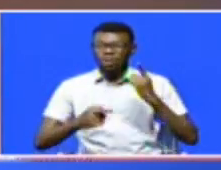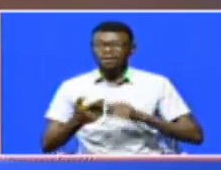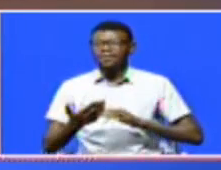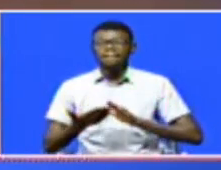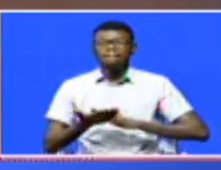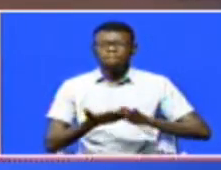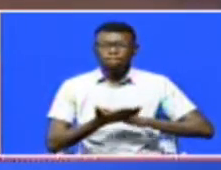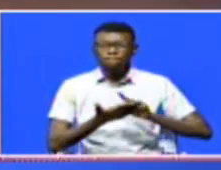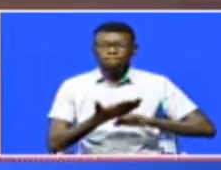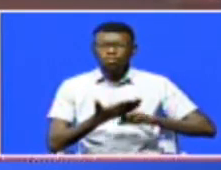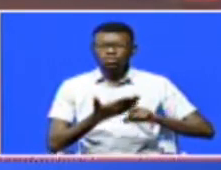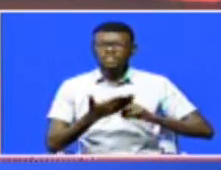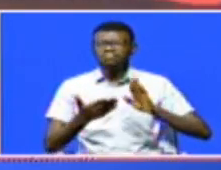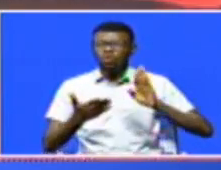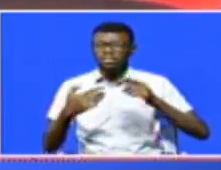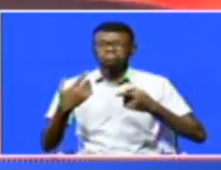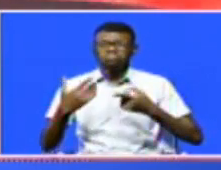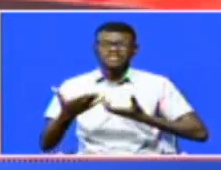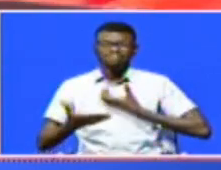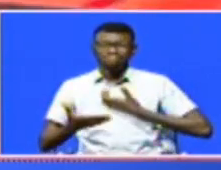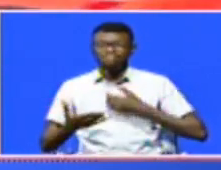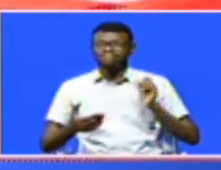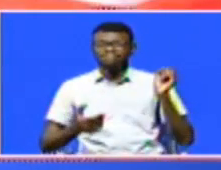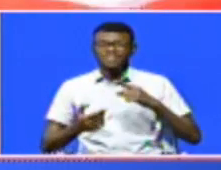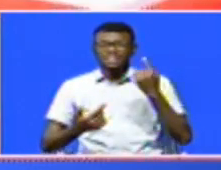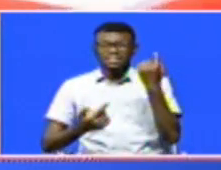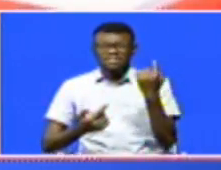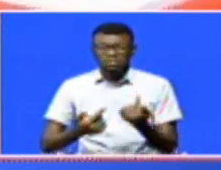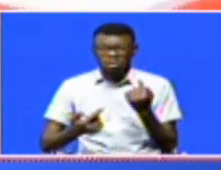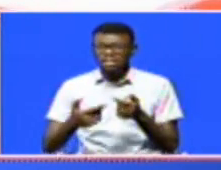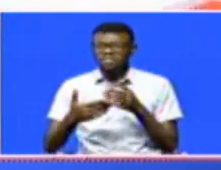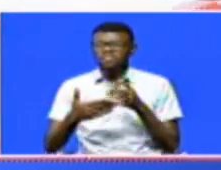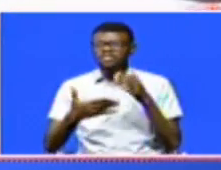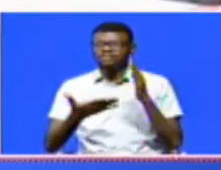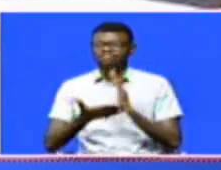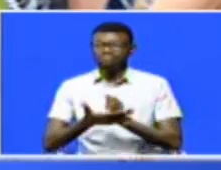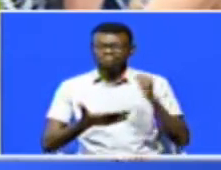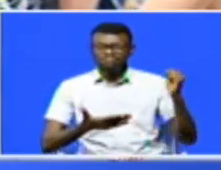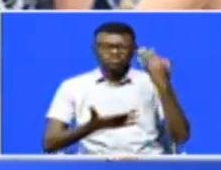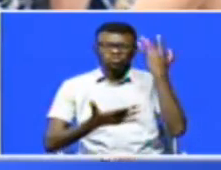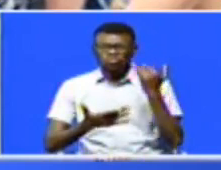Olympics had been provisionally suspended in January for whereabout failures and tampering by